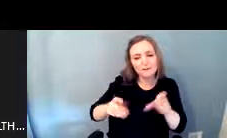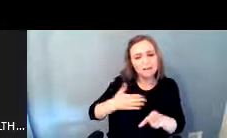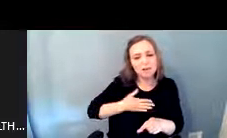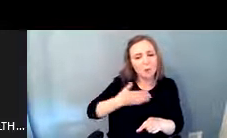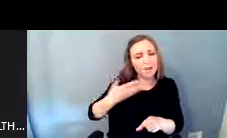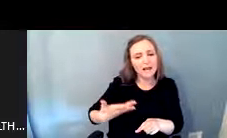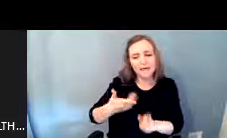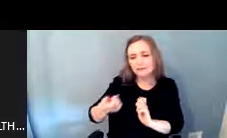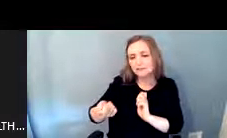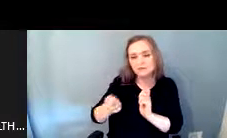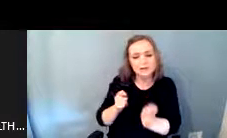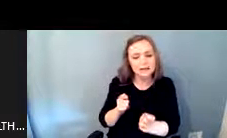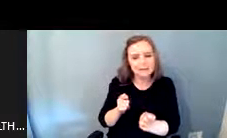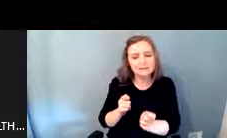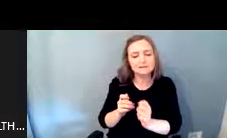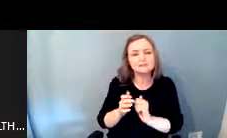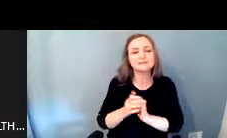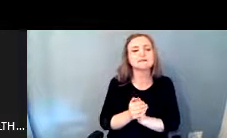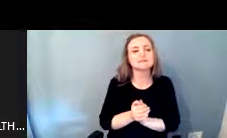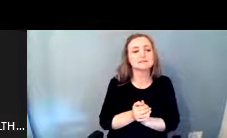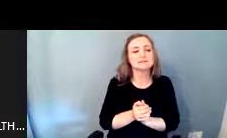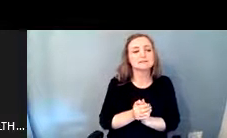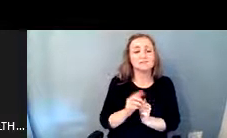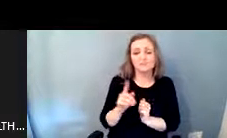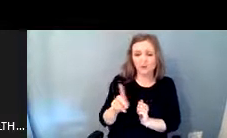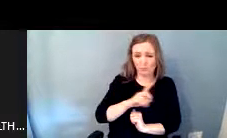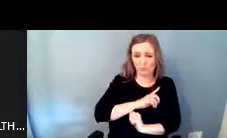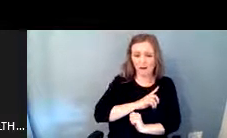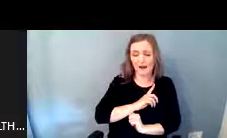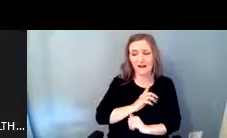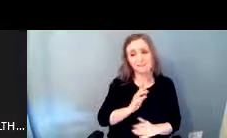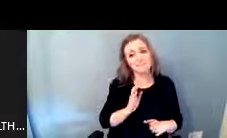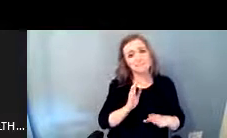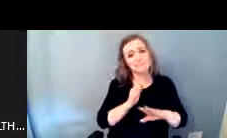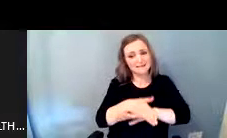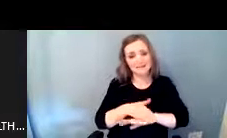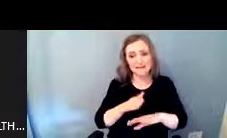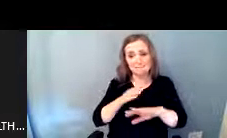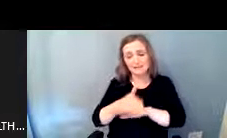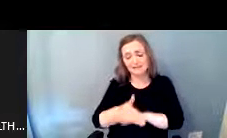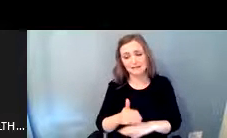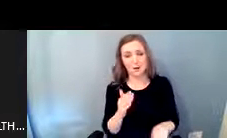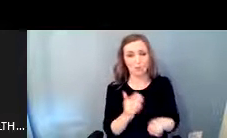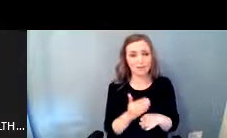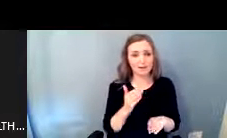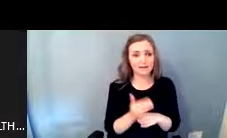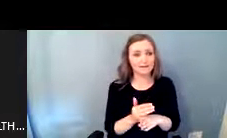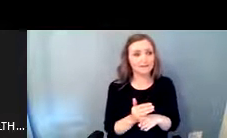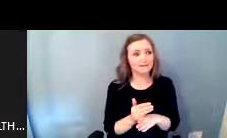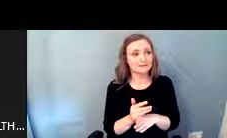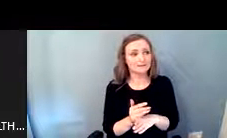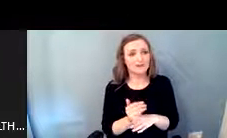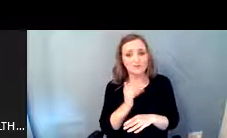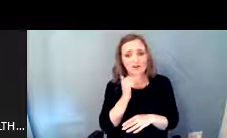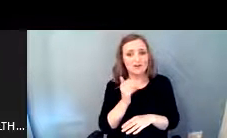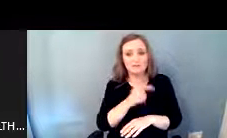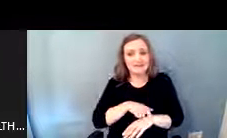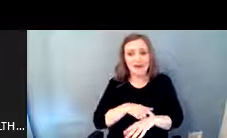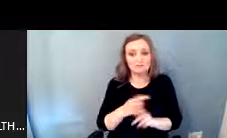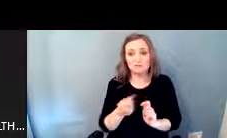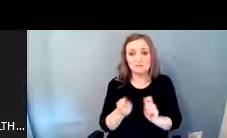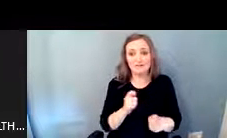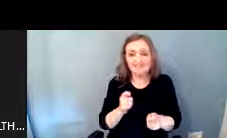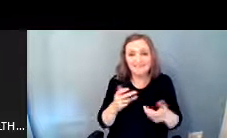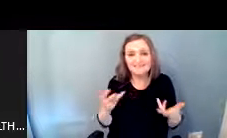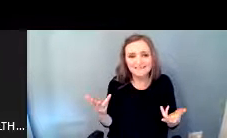part of that is that when we're busy doing the day job, it's difficult to get the headspace to think about, well, how could we do it better? But what the